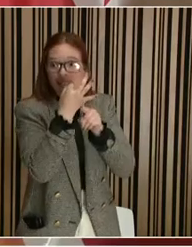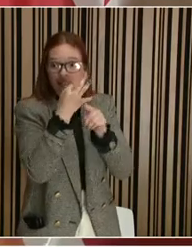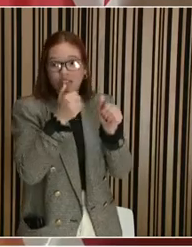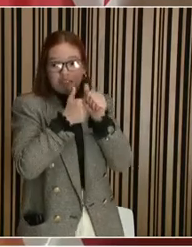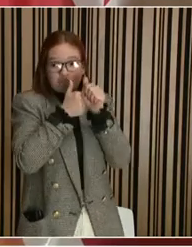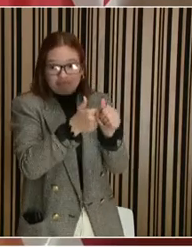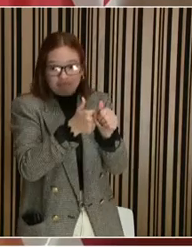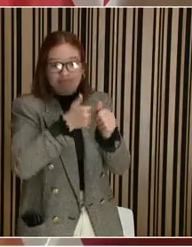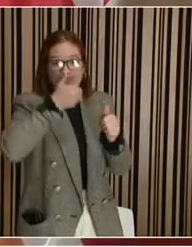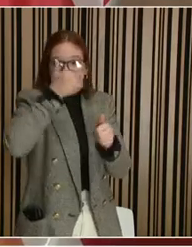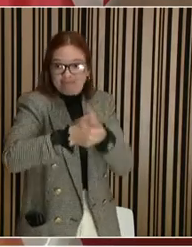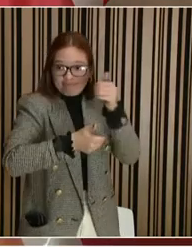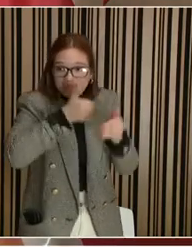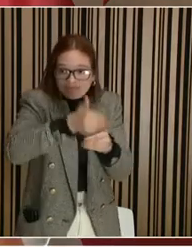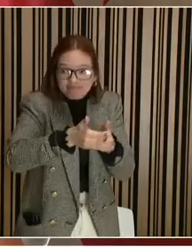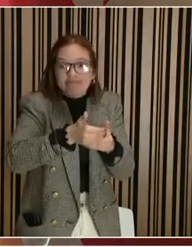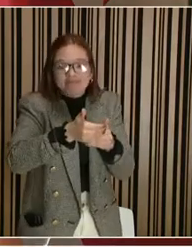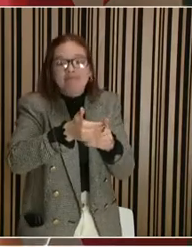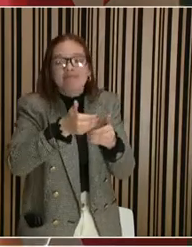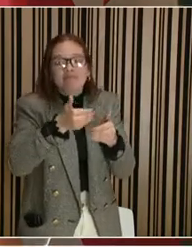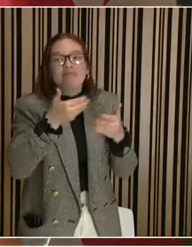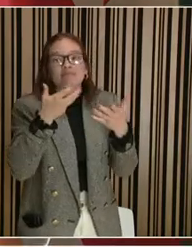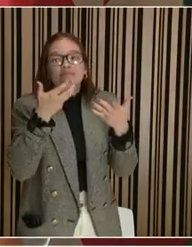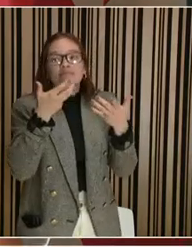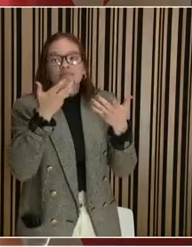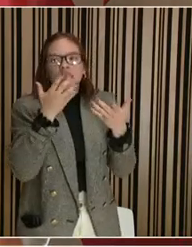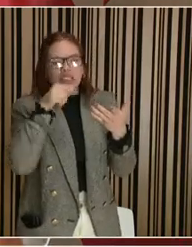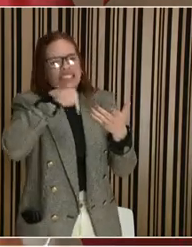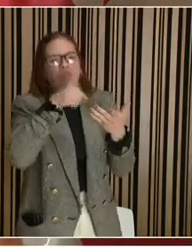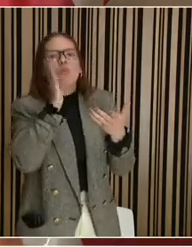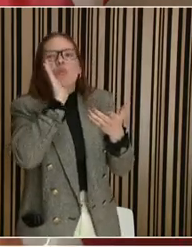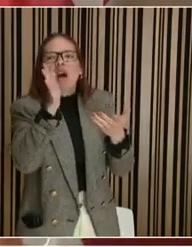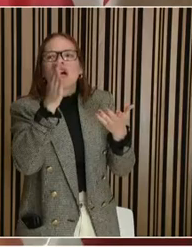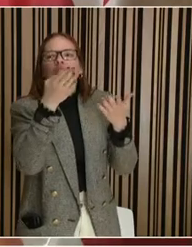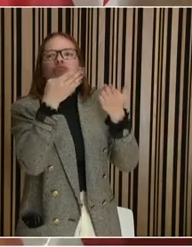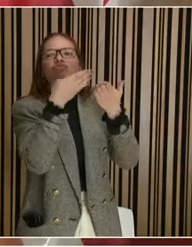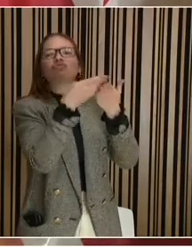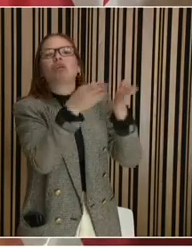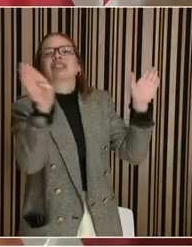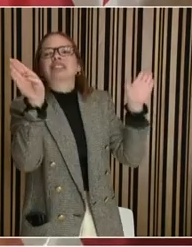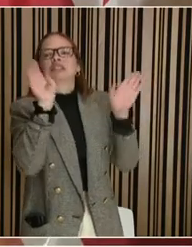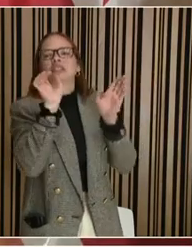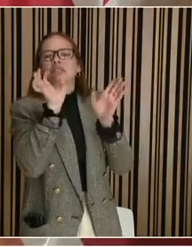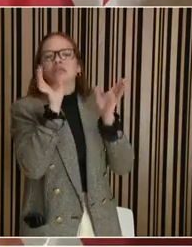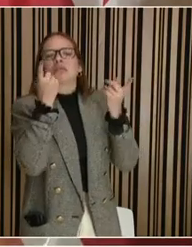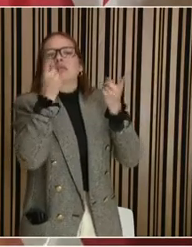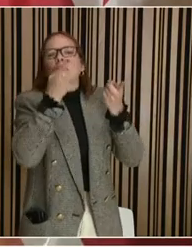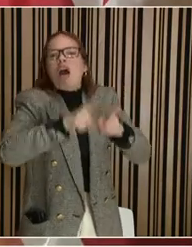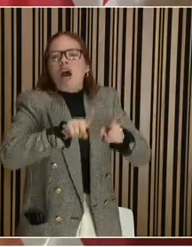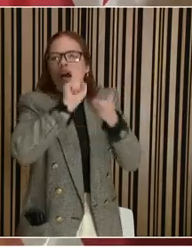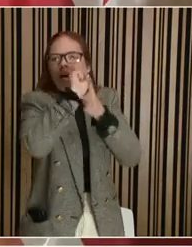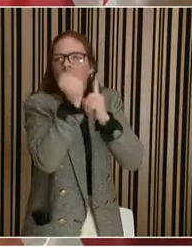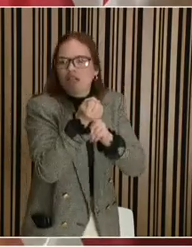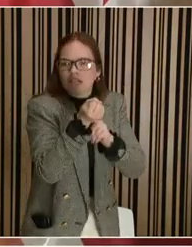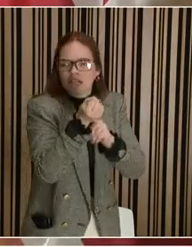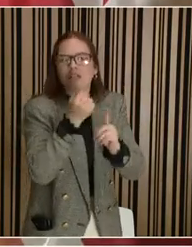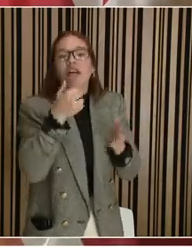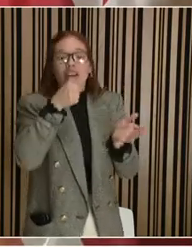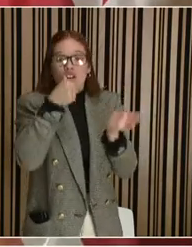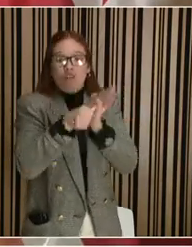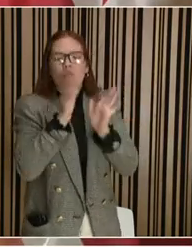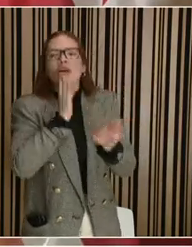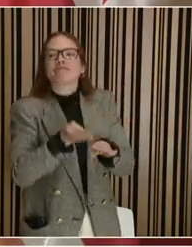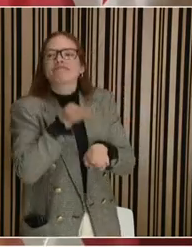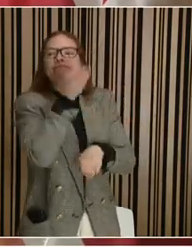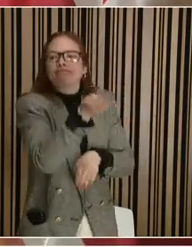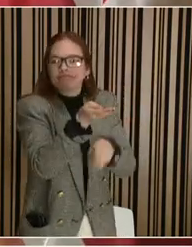generally aware of the substance of the letter, and the other, what I said, he was asked